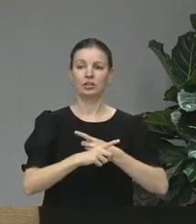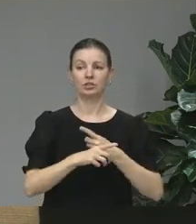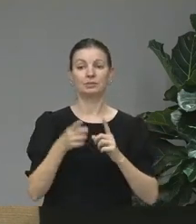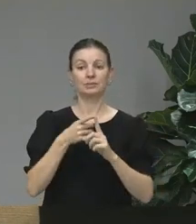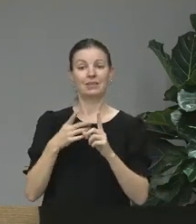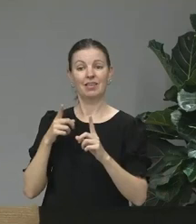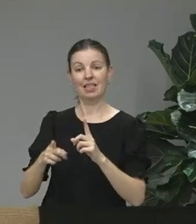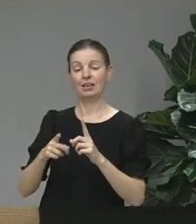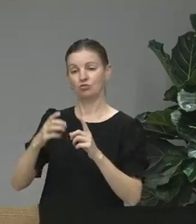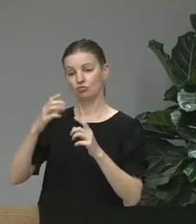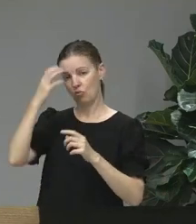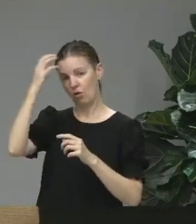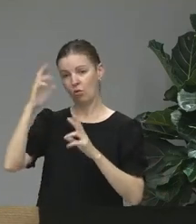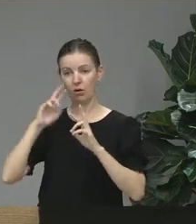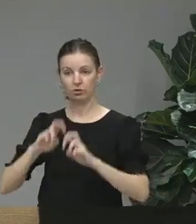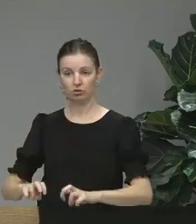understands how